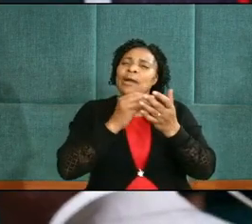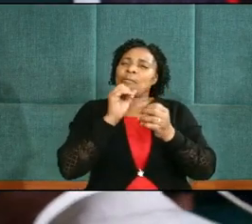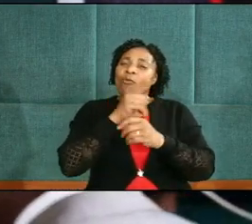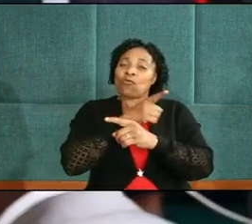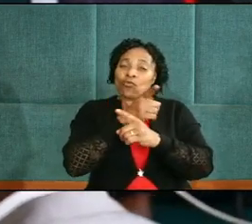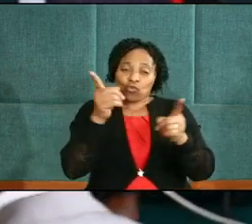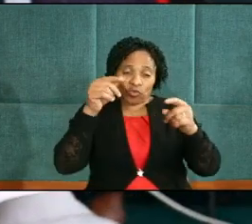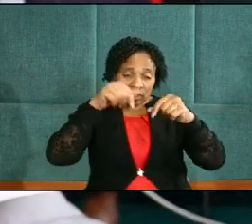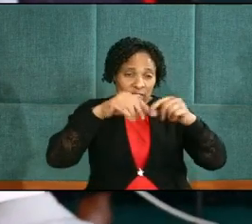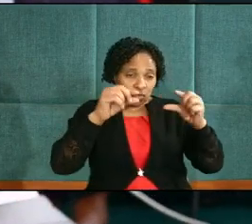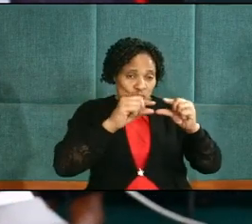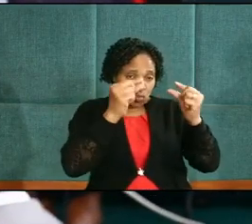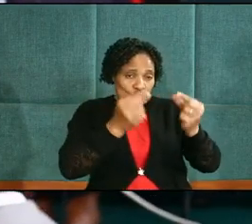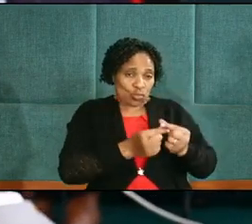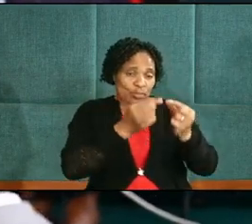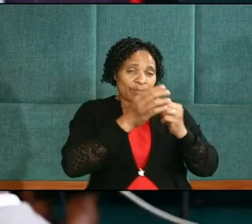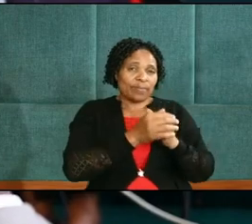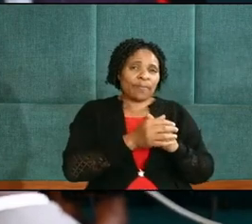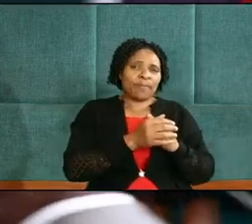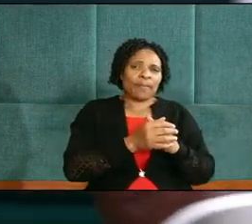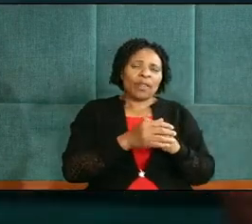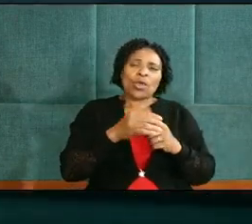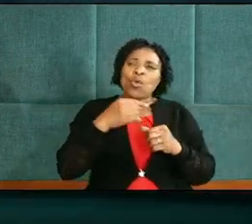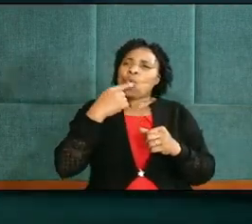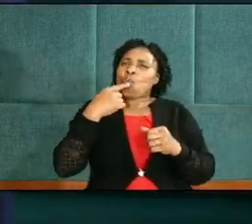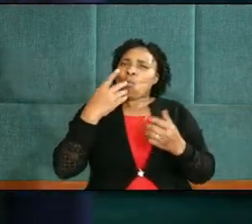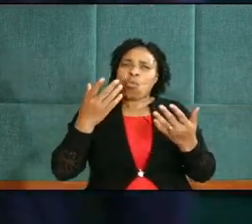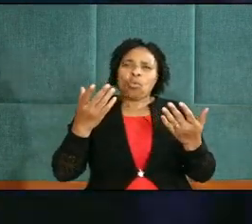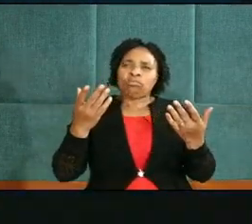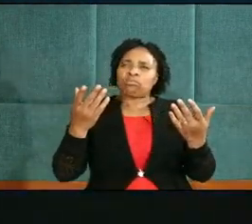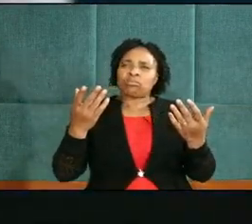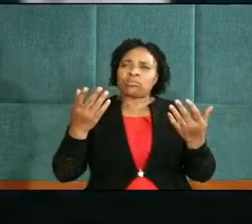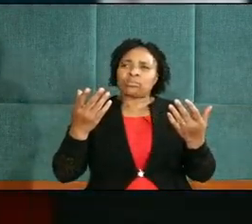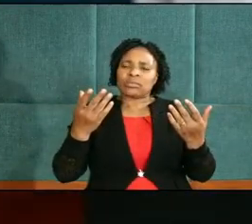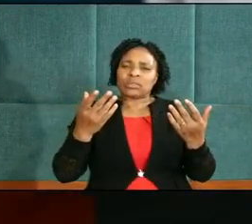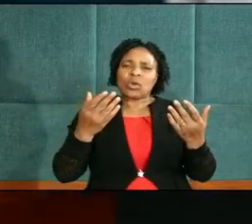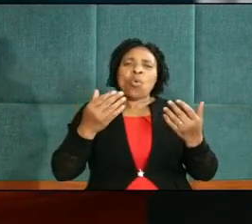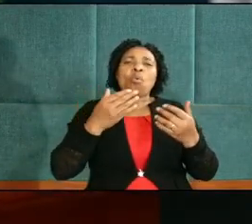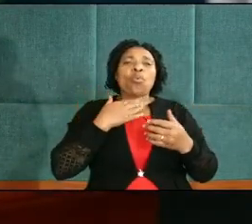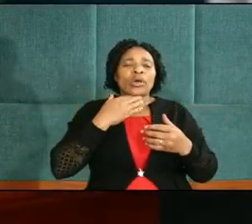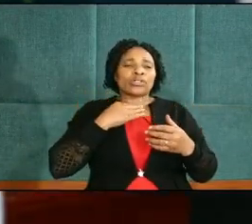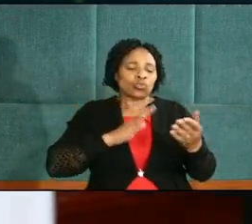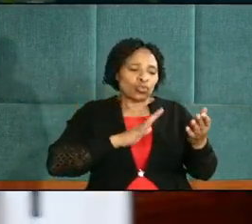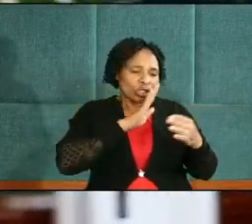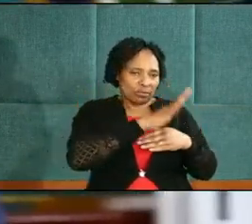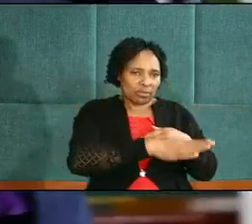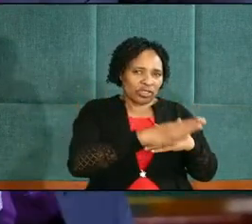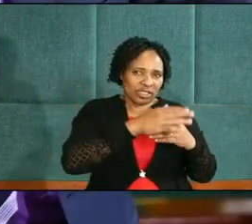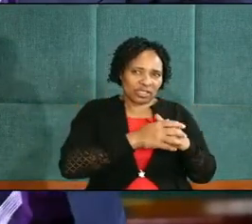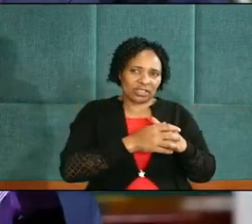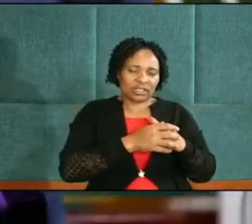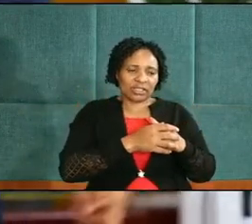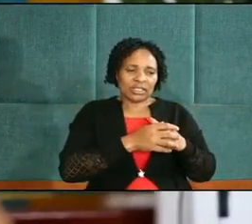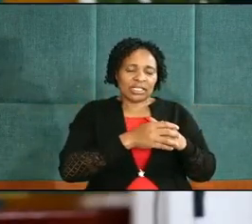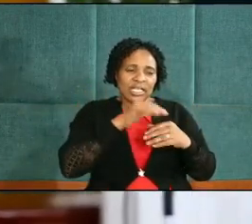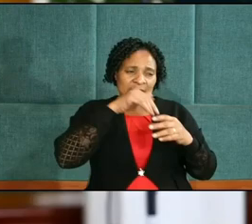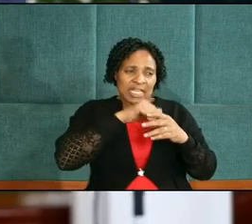in this congregation that do not yet have that deposit on your